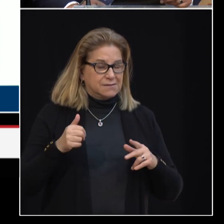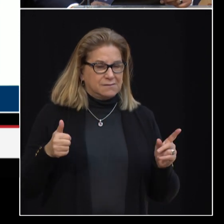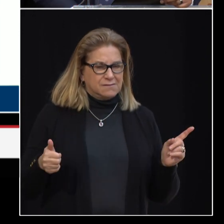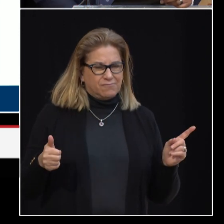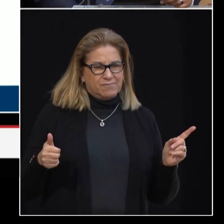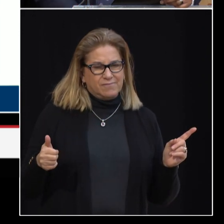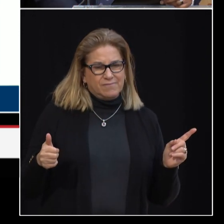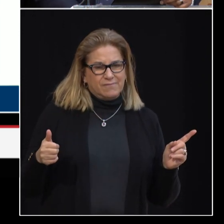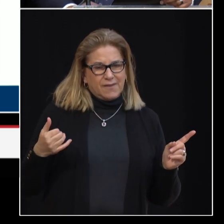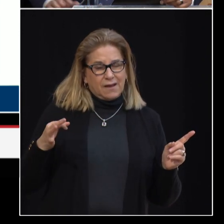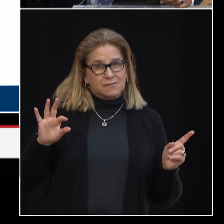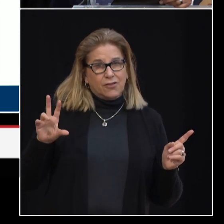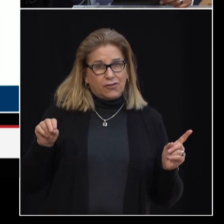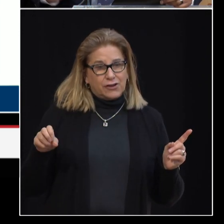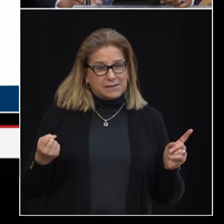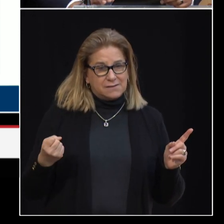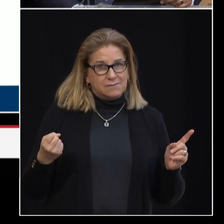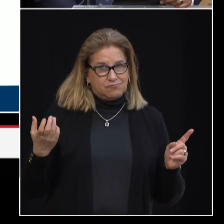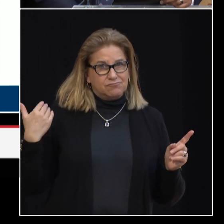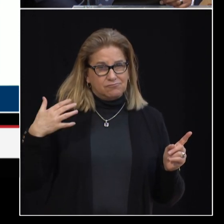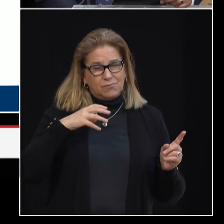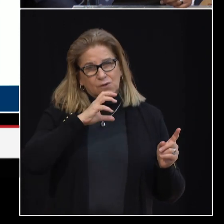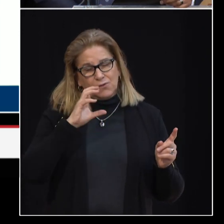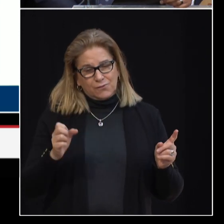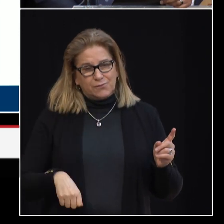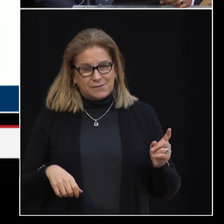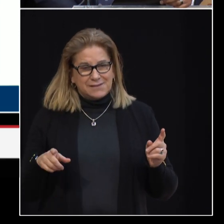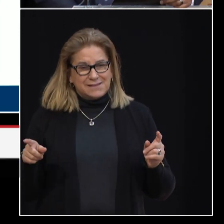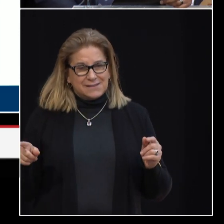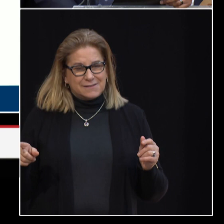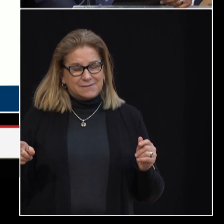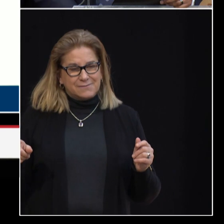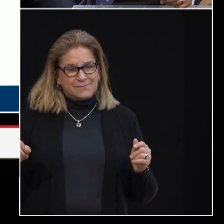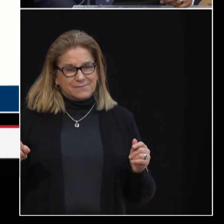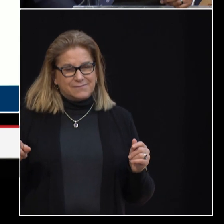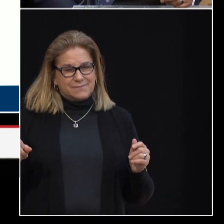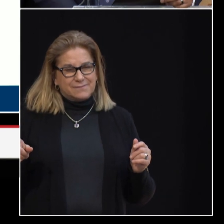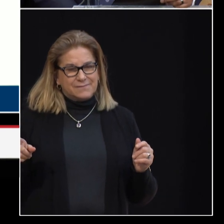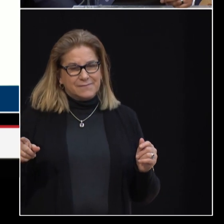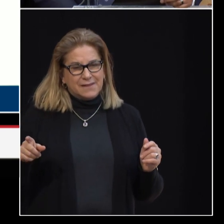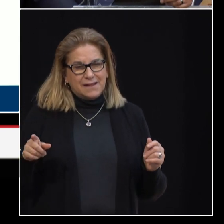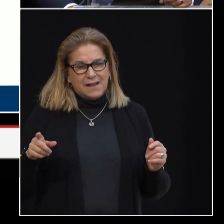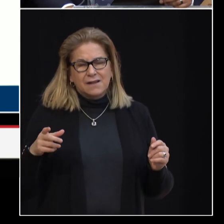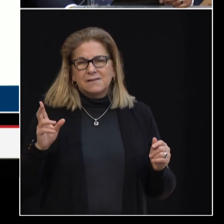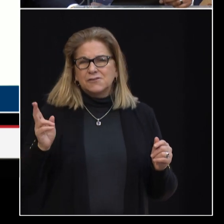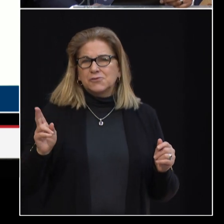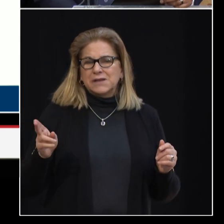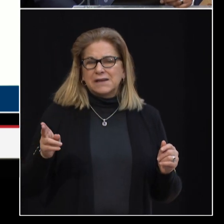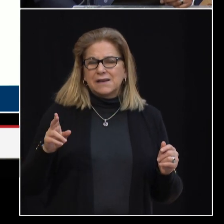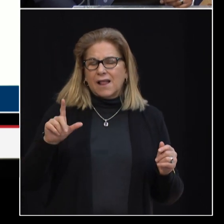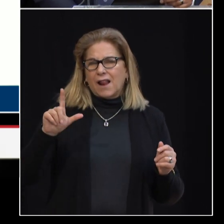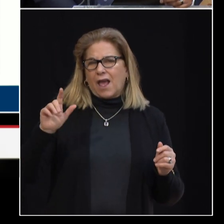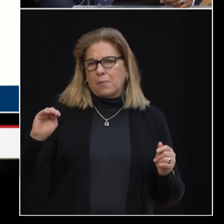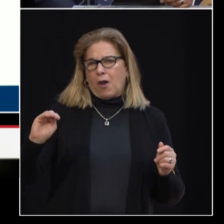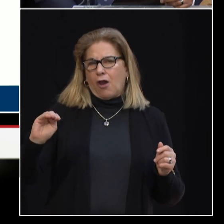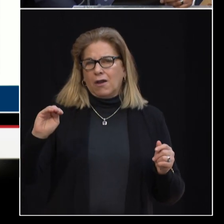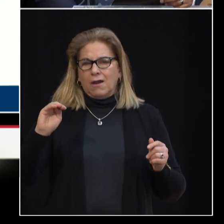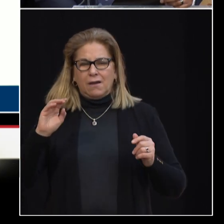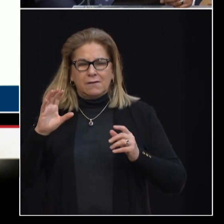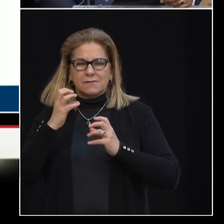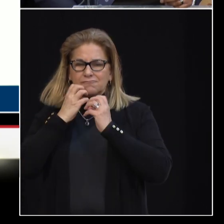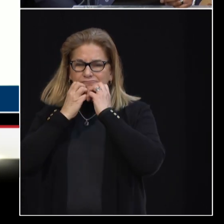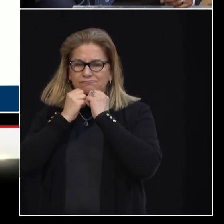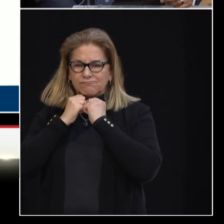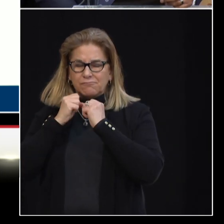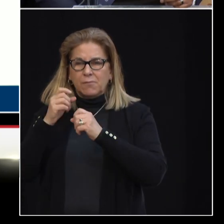will include that recreation center, which has an historical designation. We'll also make upgrades to the pool house and the pool,